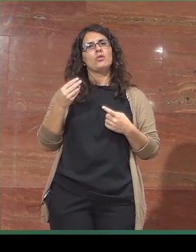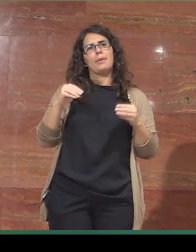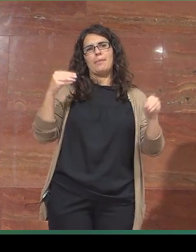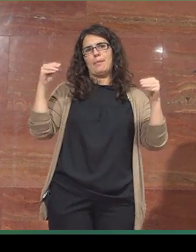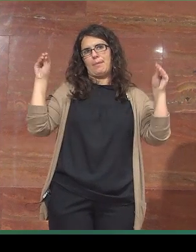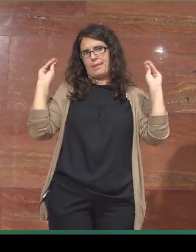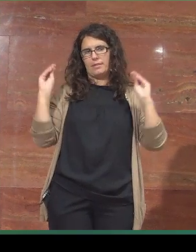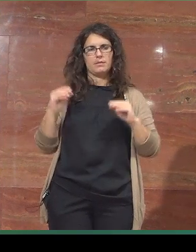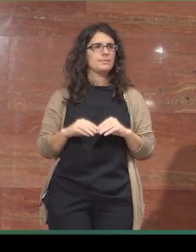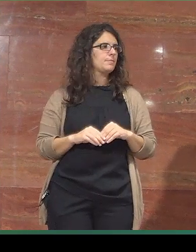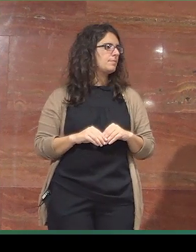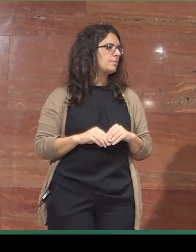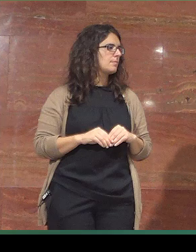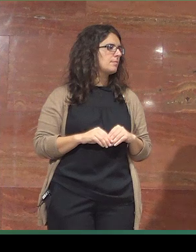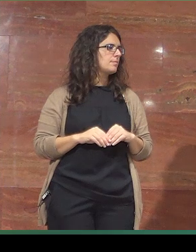in a second time.